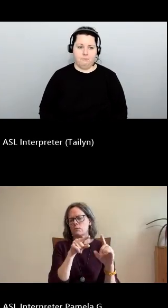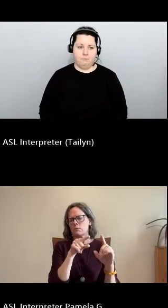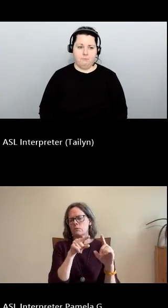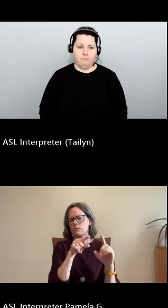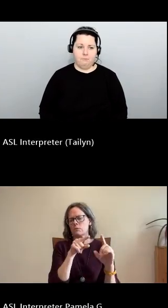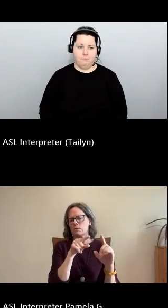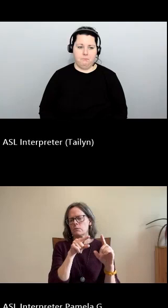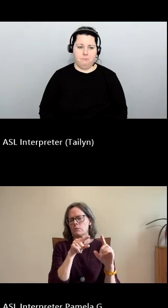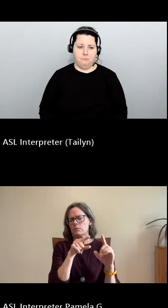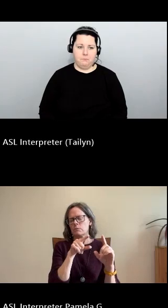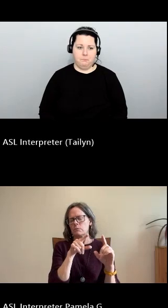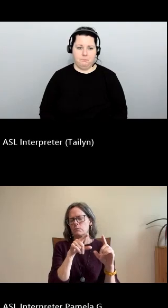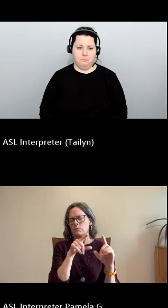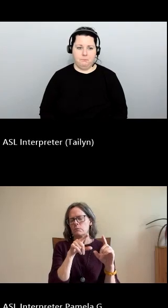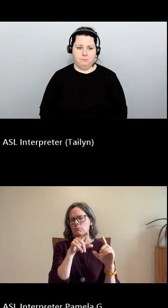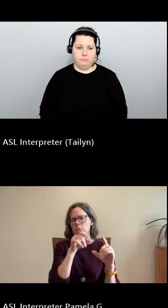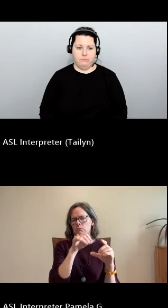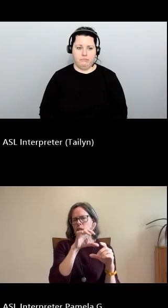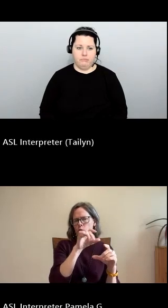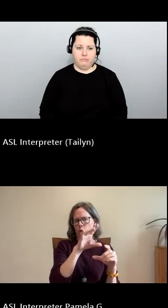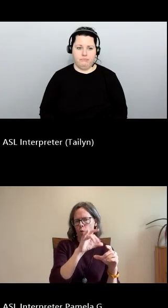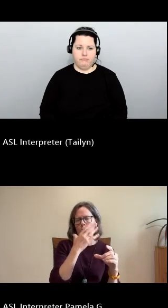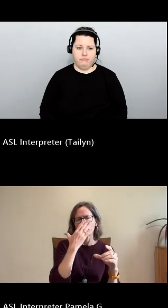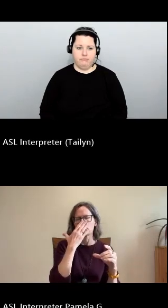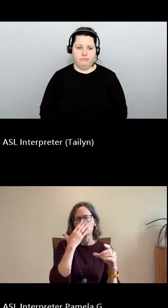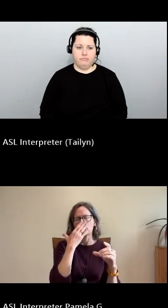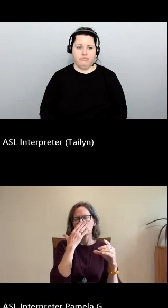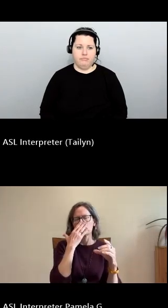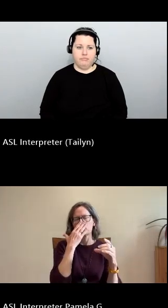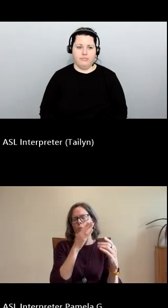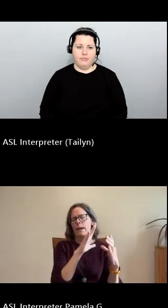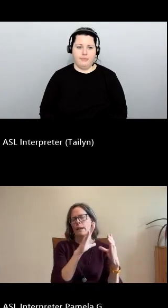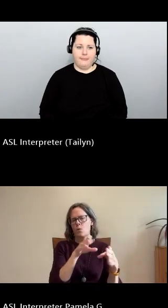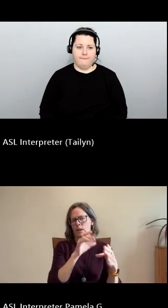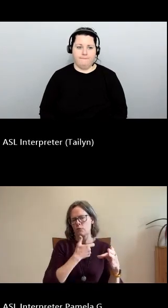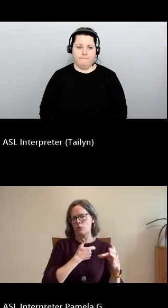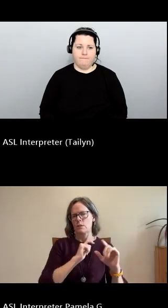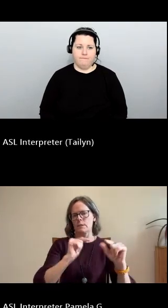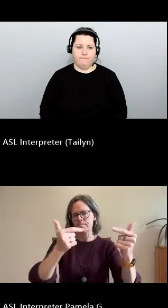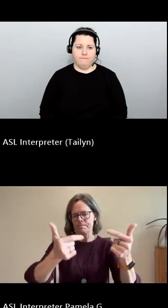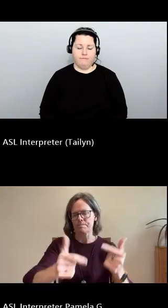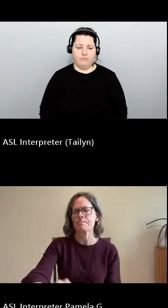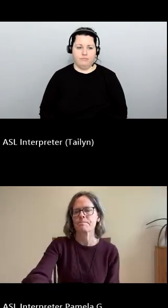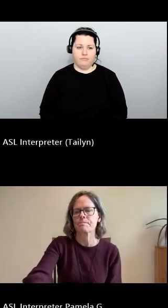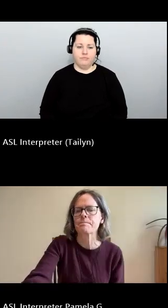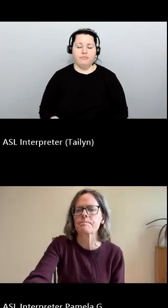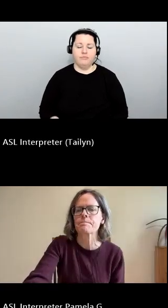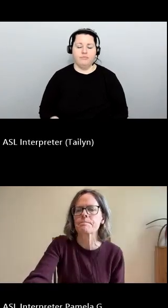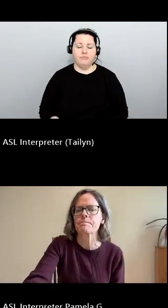to just goings on within your local, which is a great way to organize ourselves. And